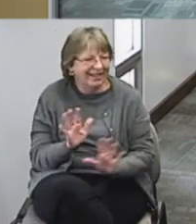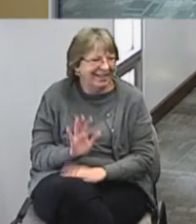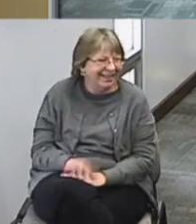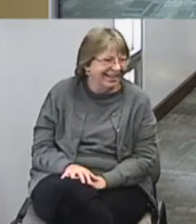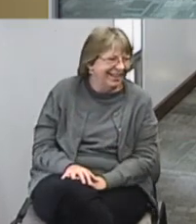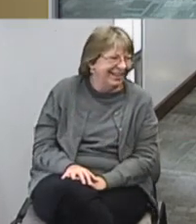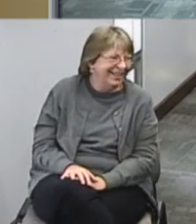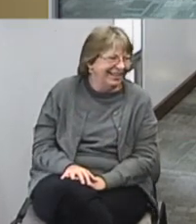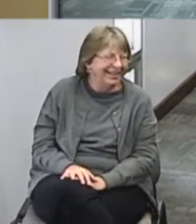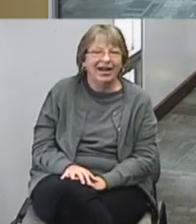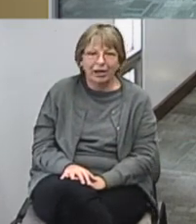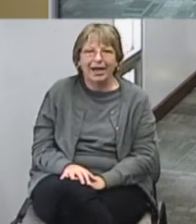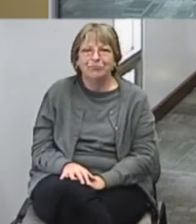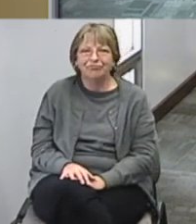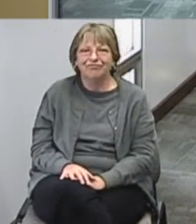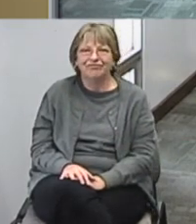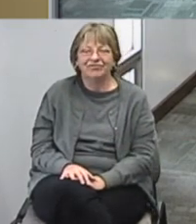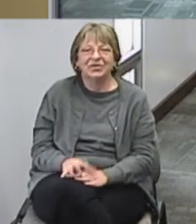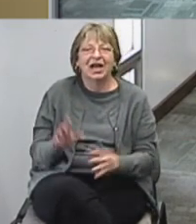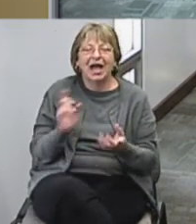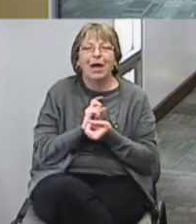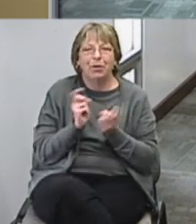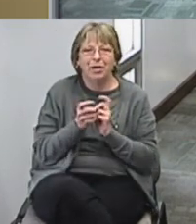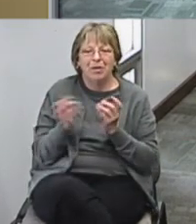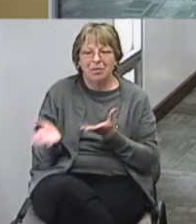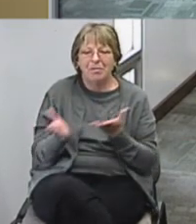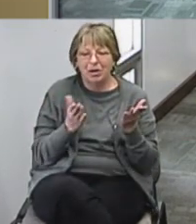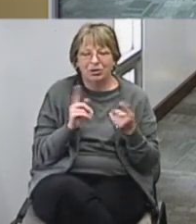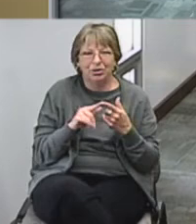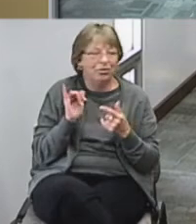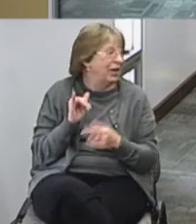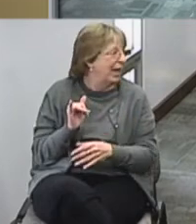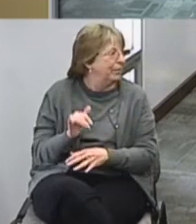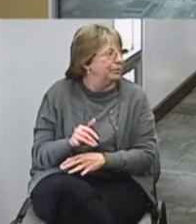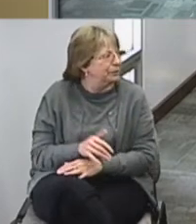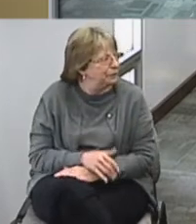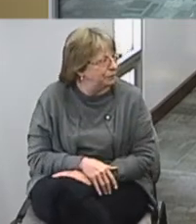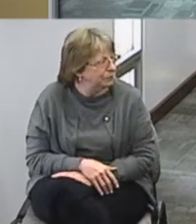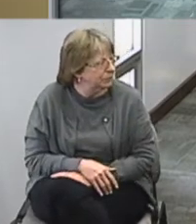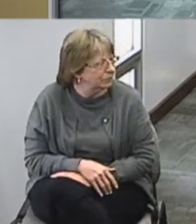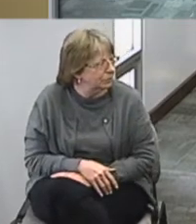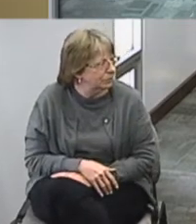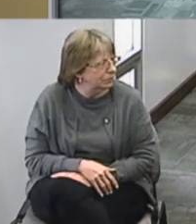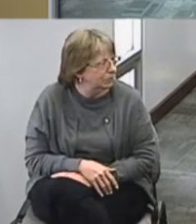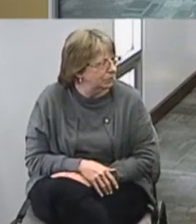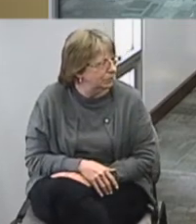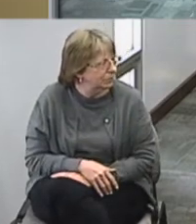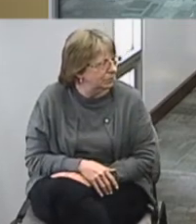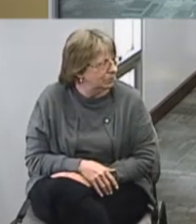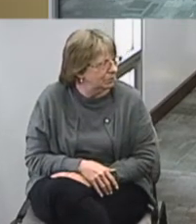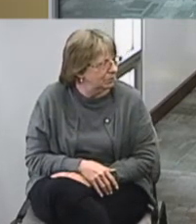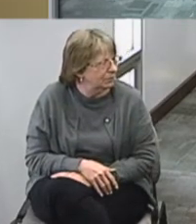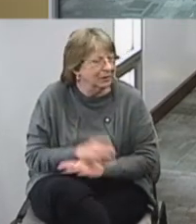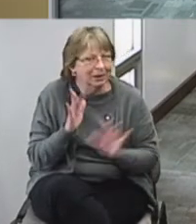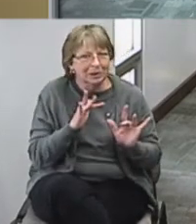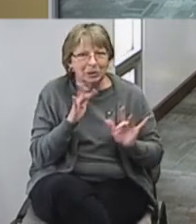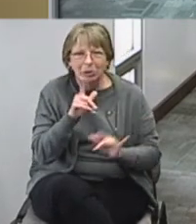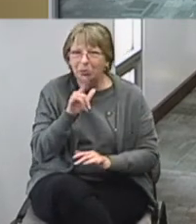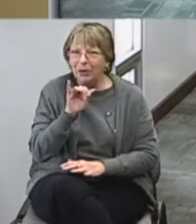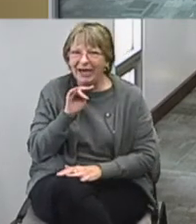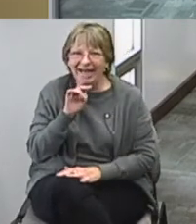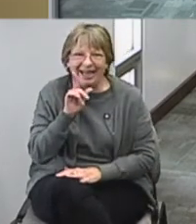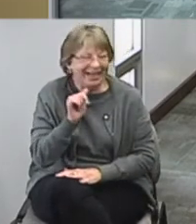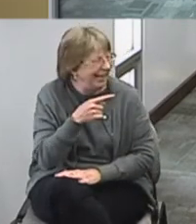you want to amend your motion to that? Yes, right, I would amend it To that, okay. to that effect. The second stand. Poor Linda.